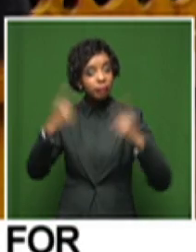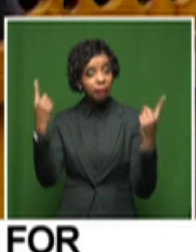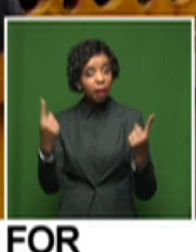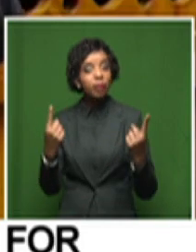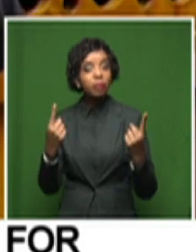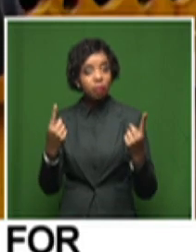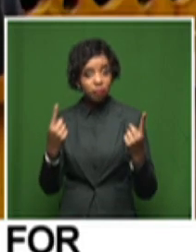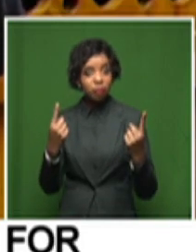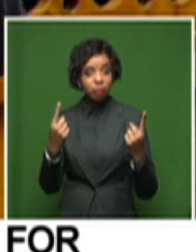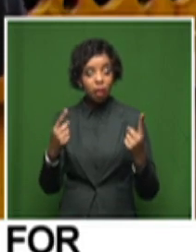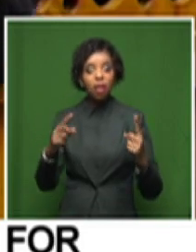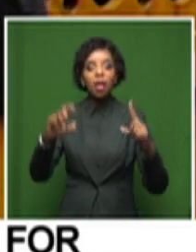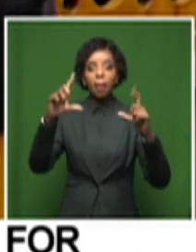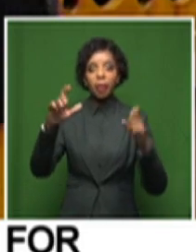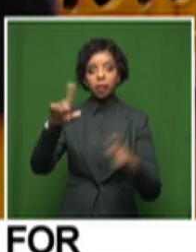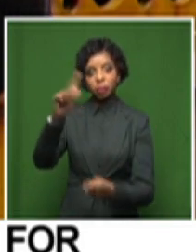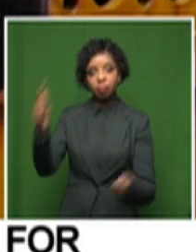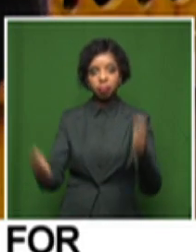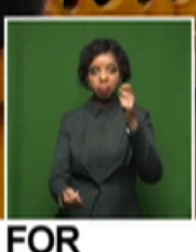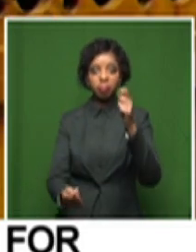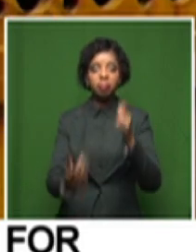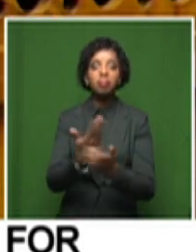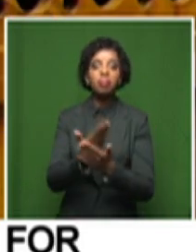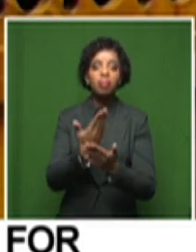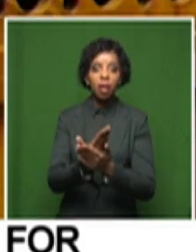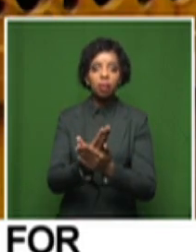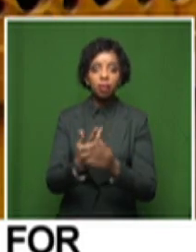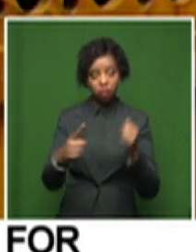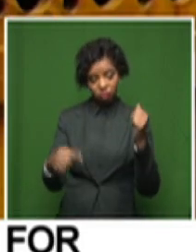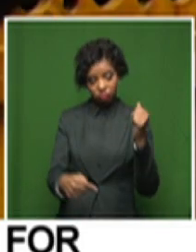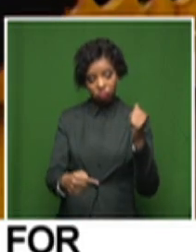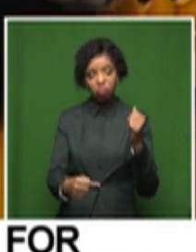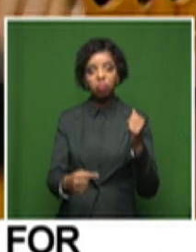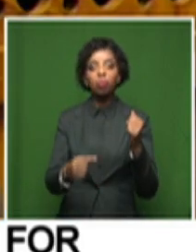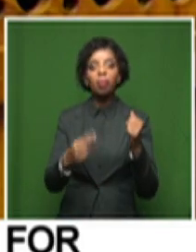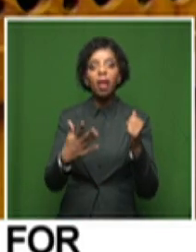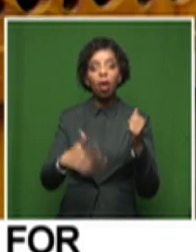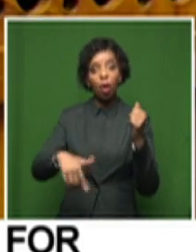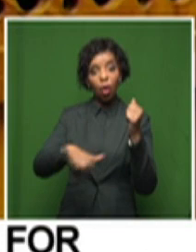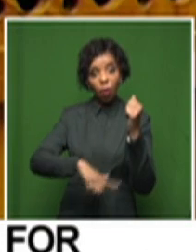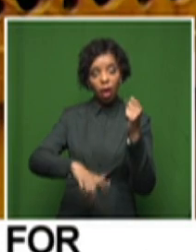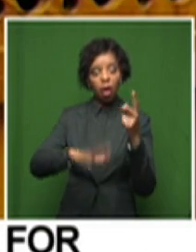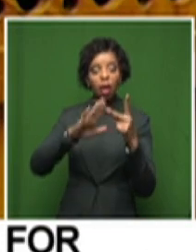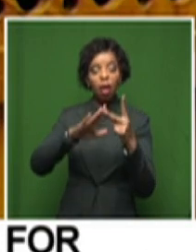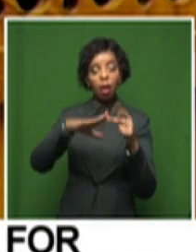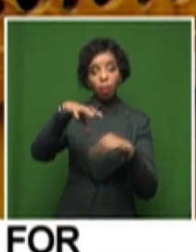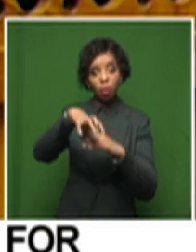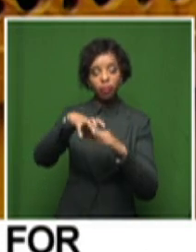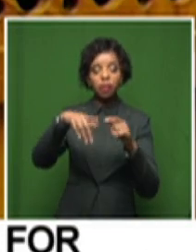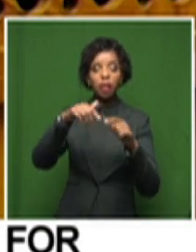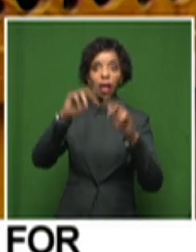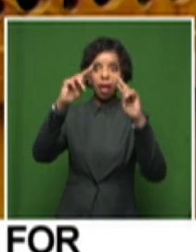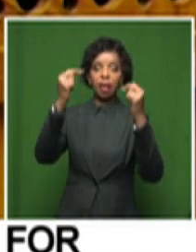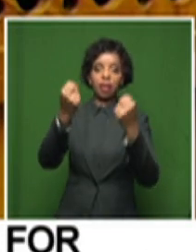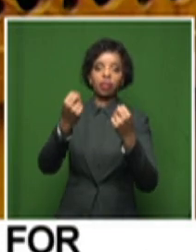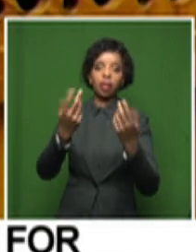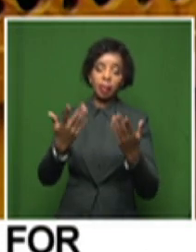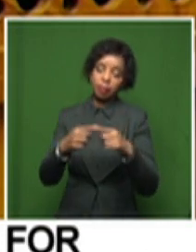the picture would be upside down, to be local, then provincial and national. But this is what we